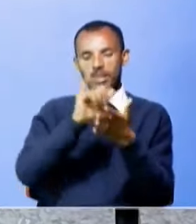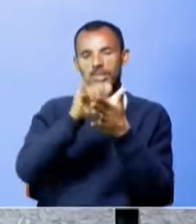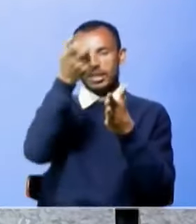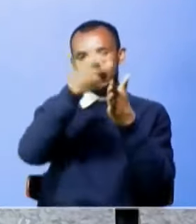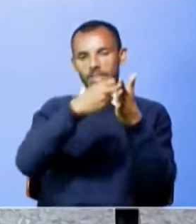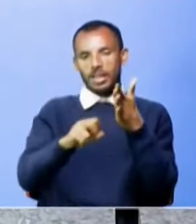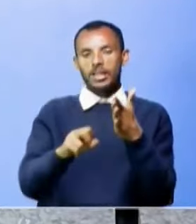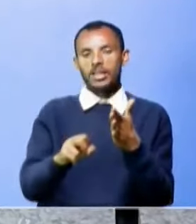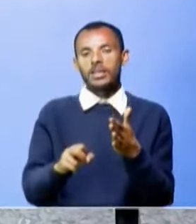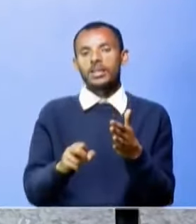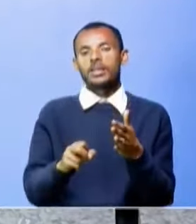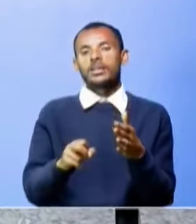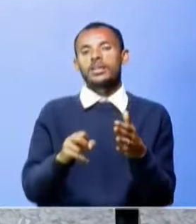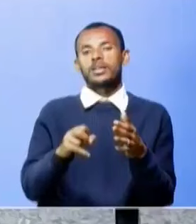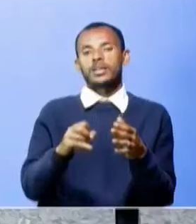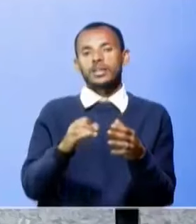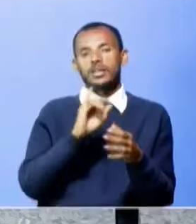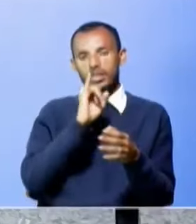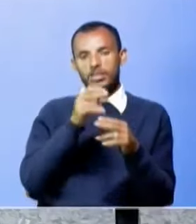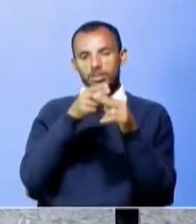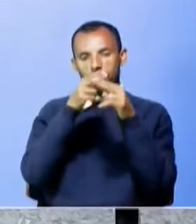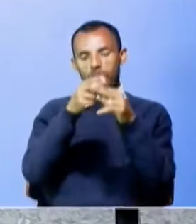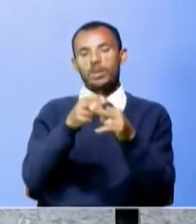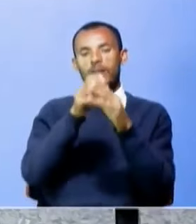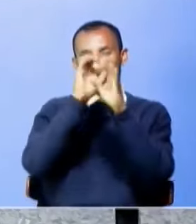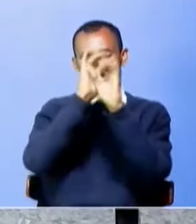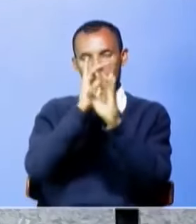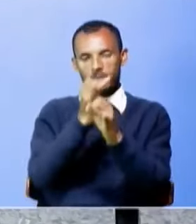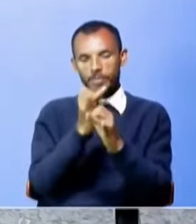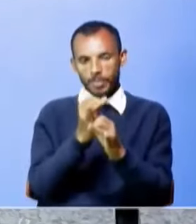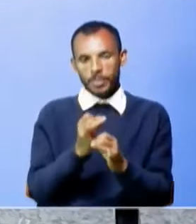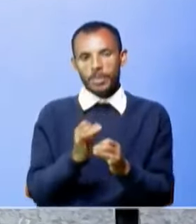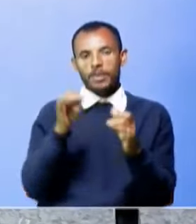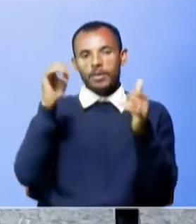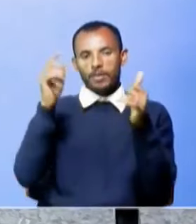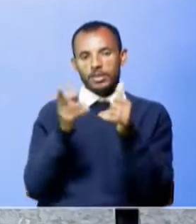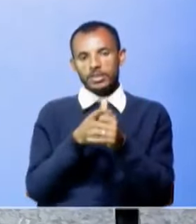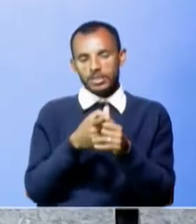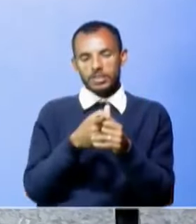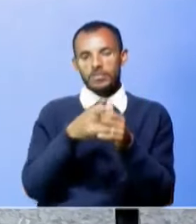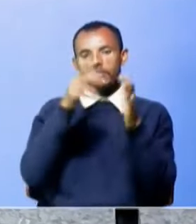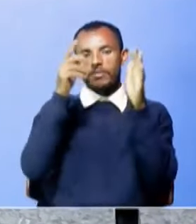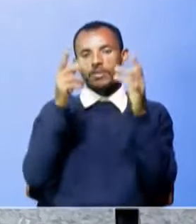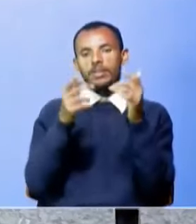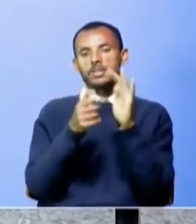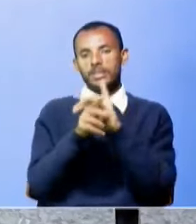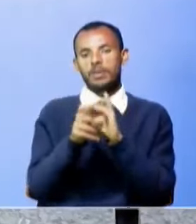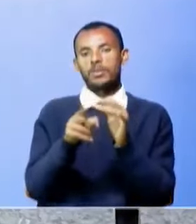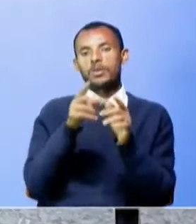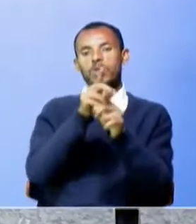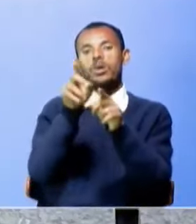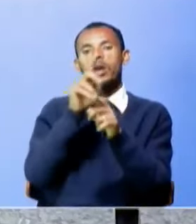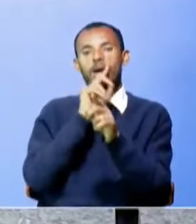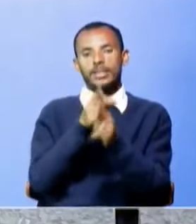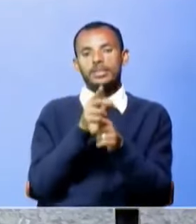an outcome is an experiment. So for this first example, your answer should